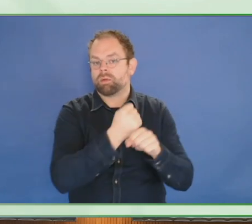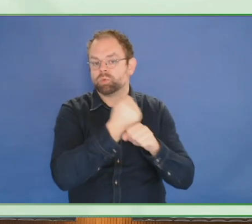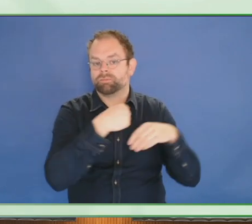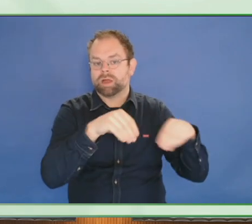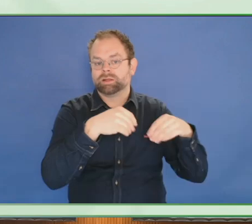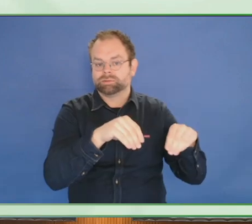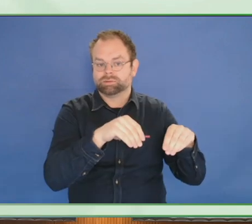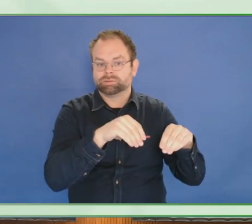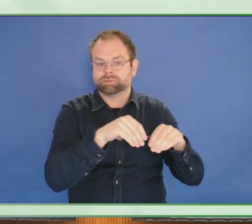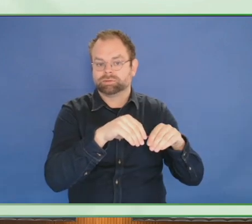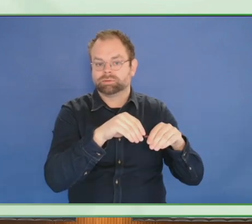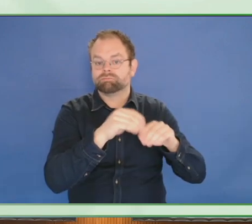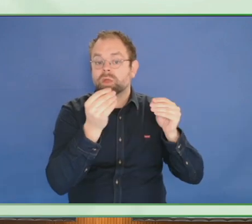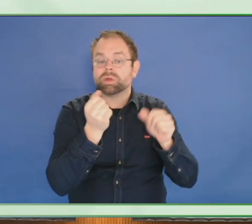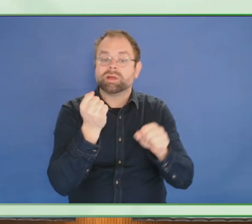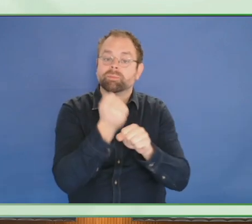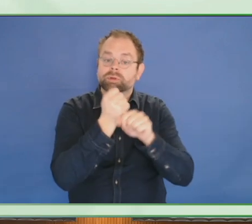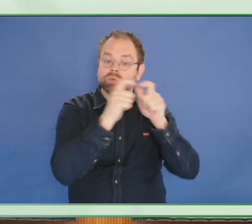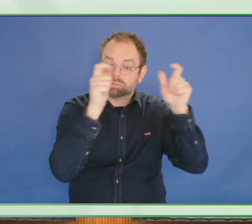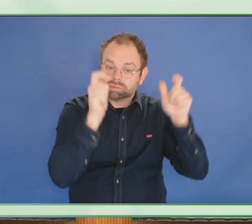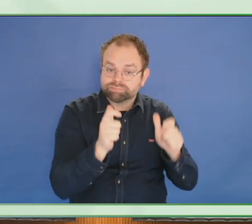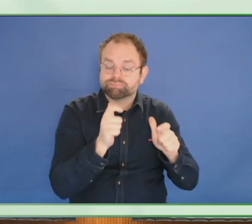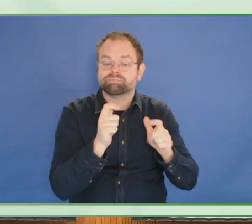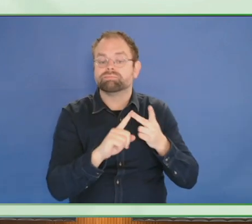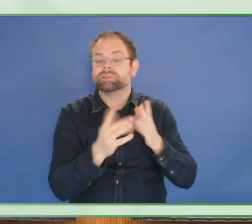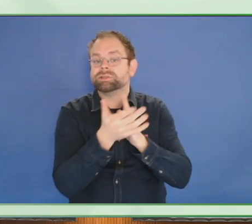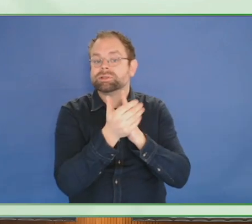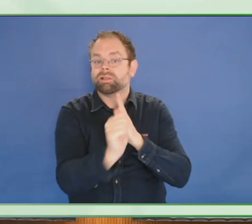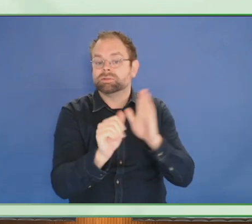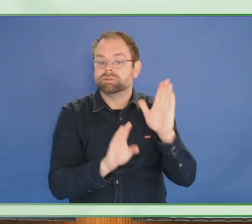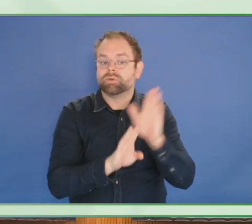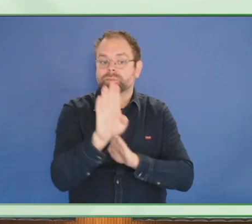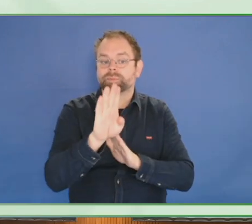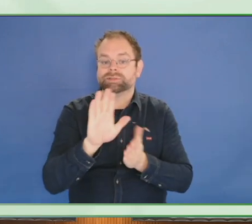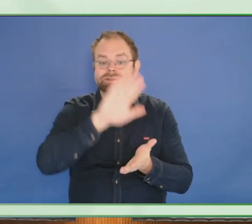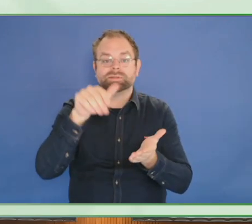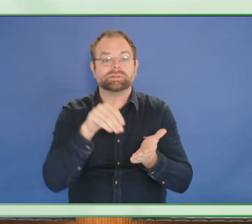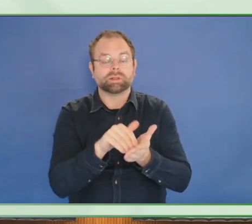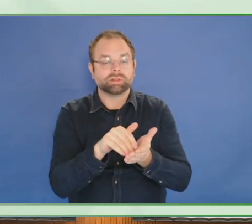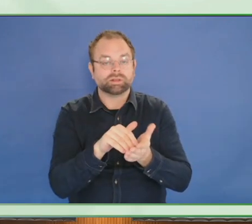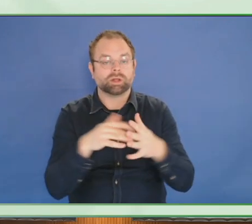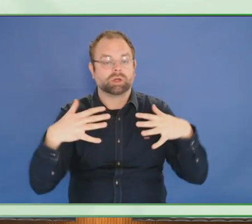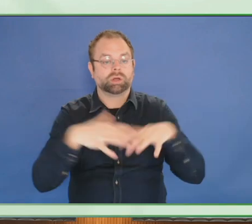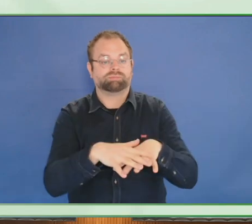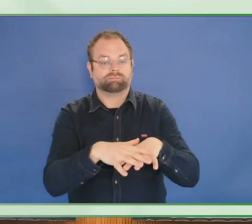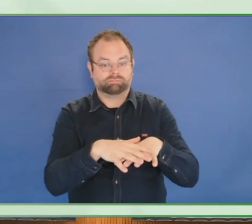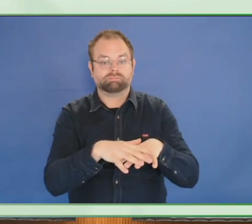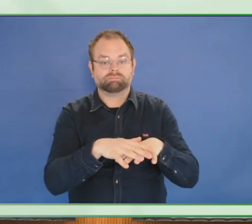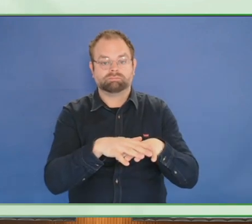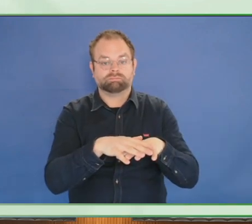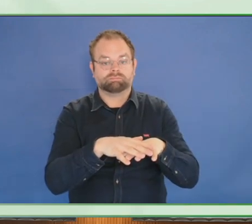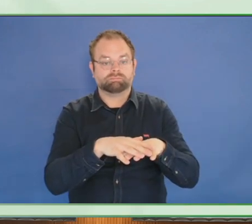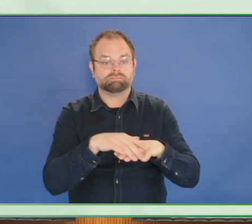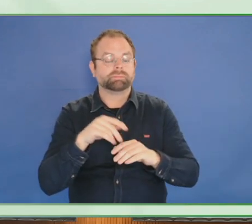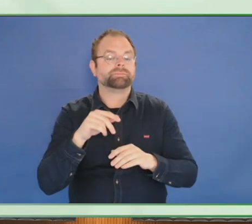Now I will talk about QADER's approach to economic empowerment. At QADER, we employ a twin-track approach to economic